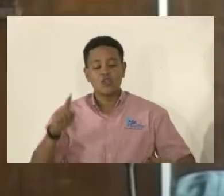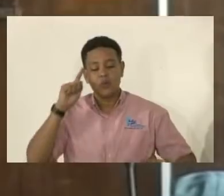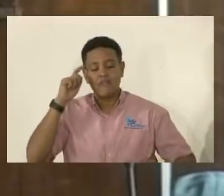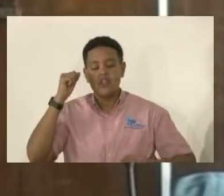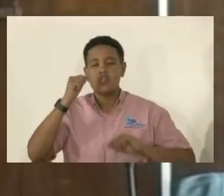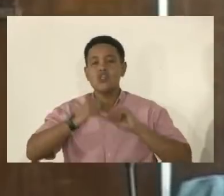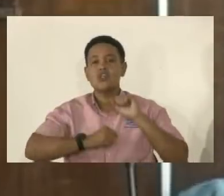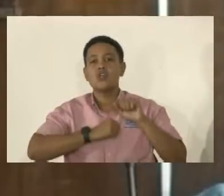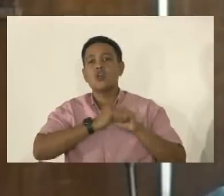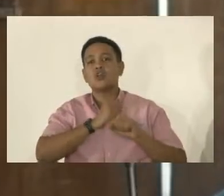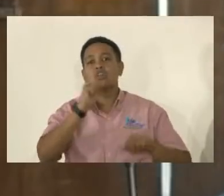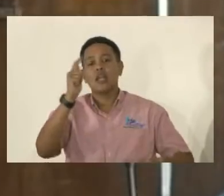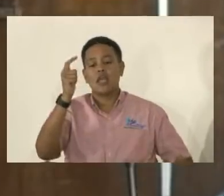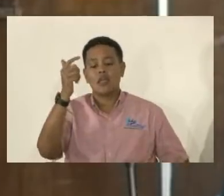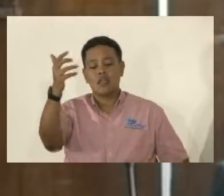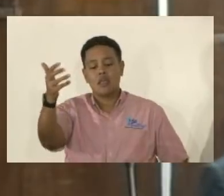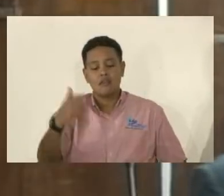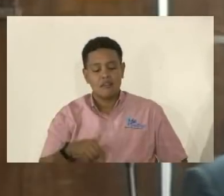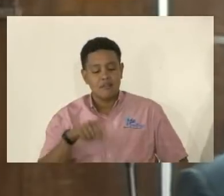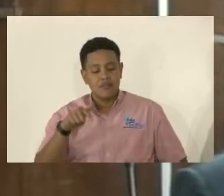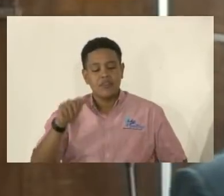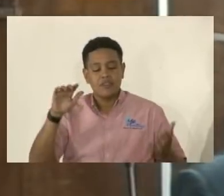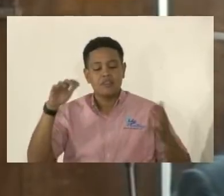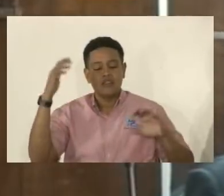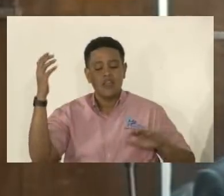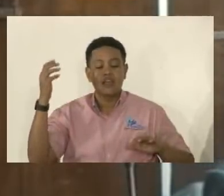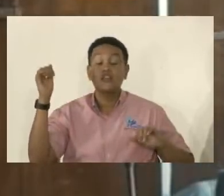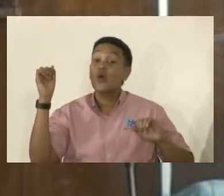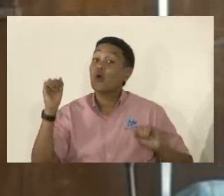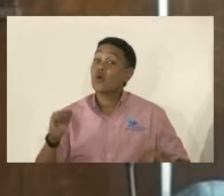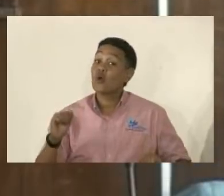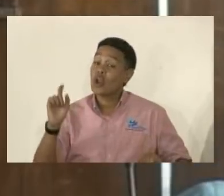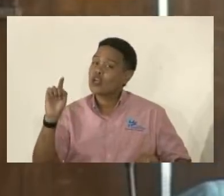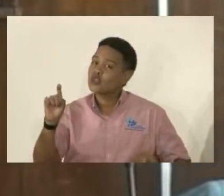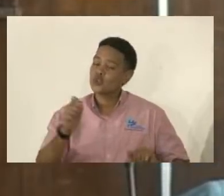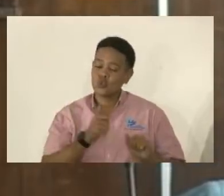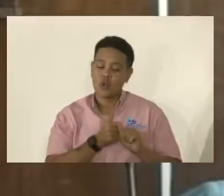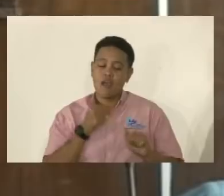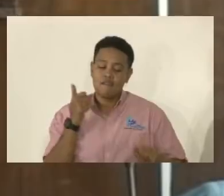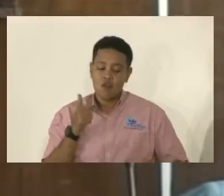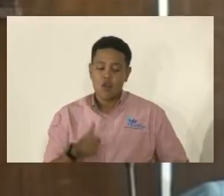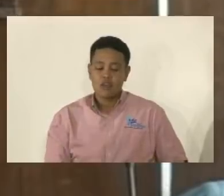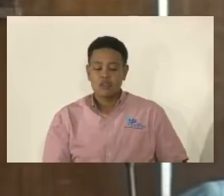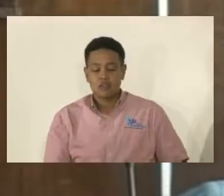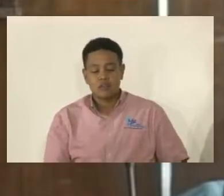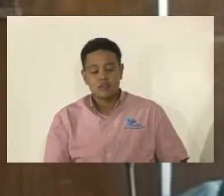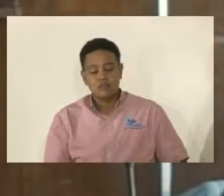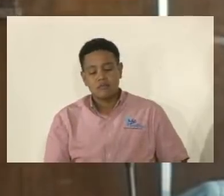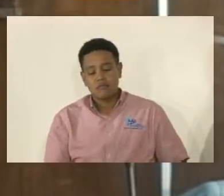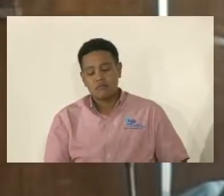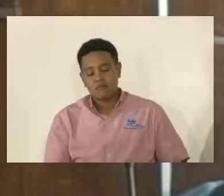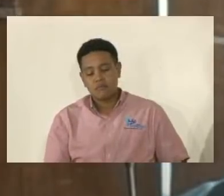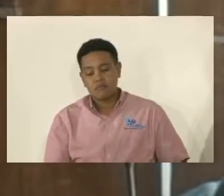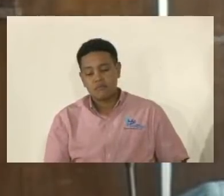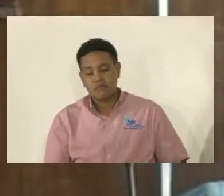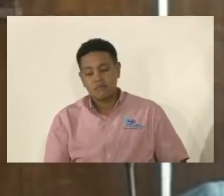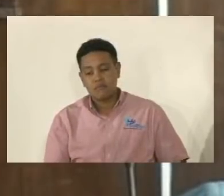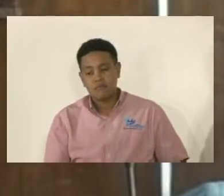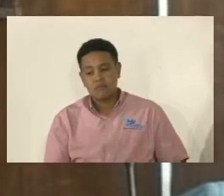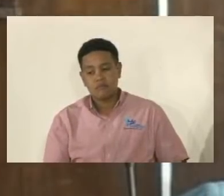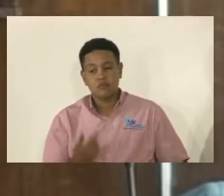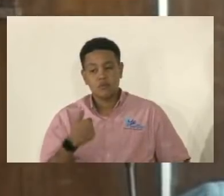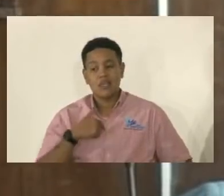come. This disaster could and should have been avoided. We anticipated the